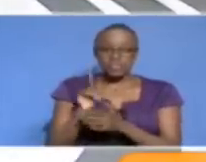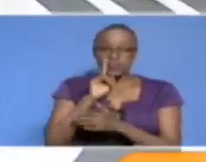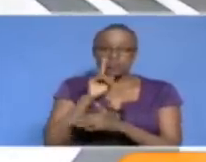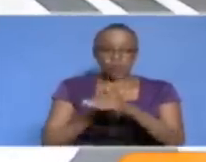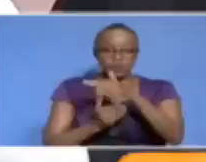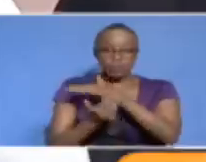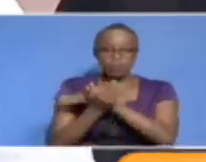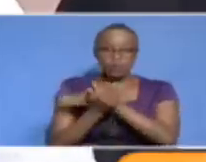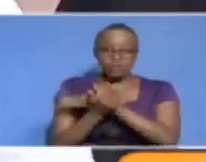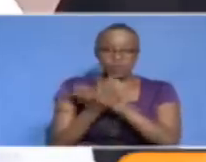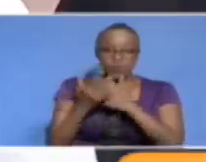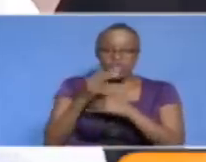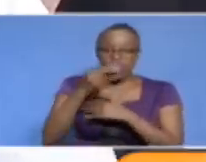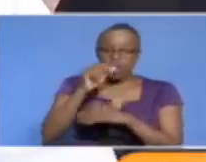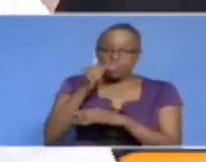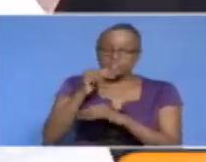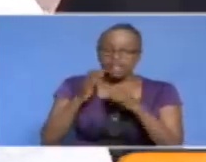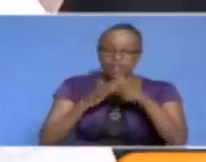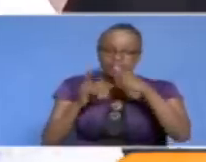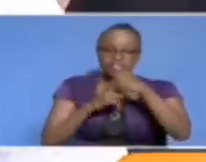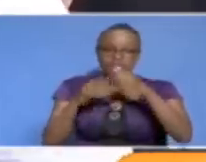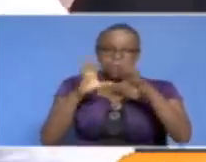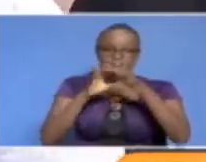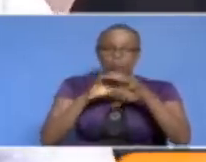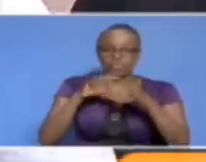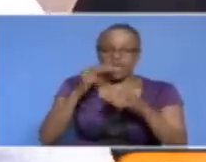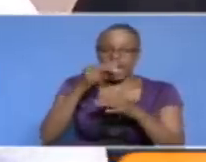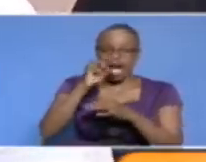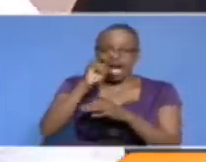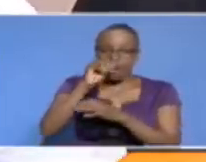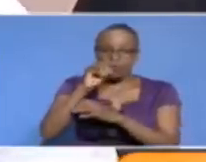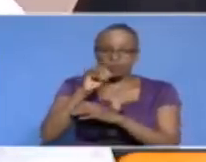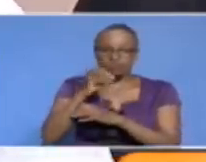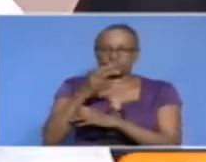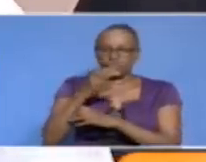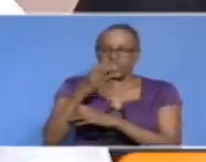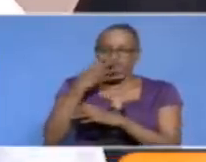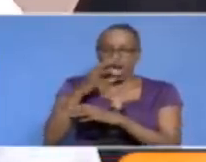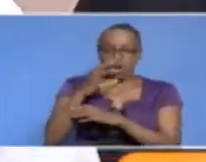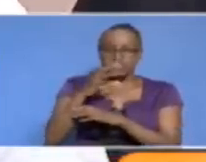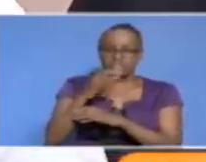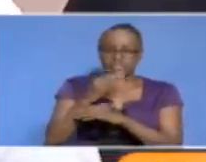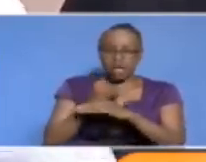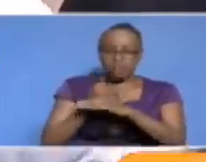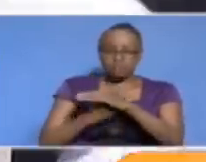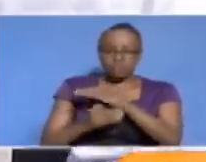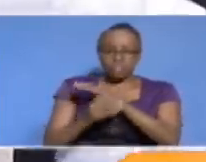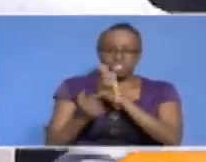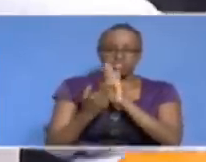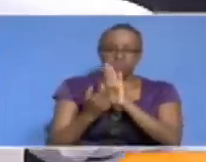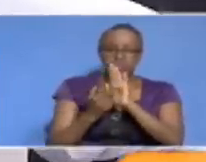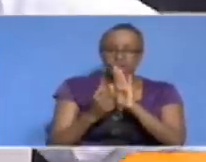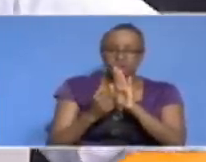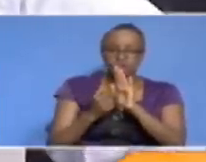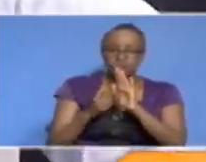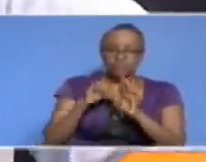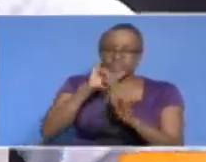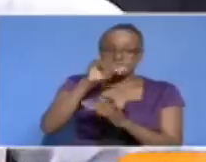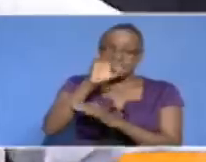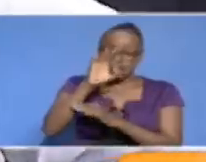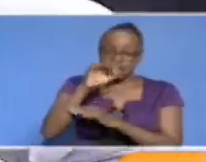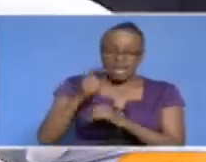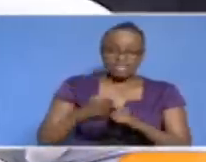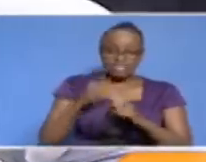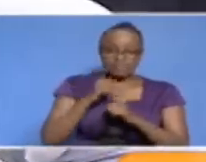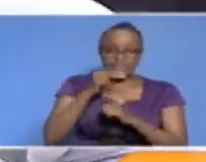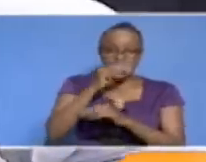morning on Hot 96, join me and Professor Hamo on the hottest breakfast show in all of Africa. Hashtag Jeff and Hamo on Hot. And remember,